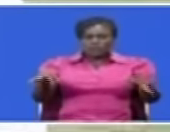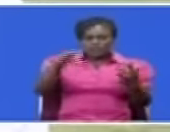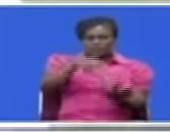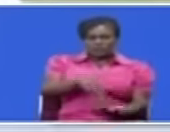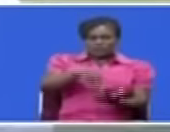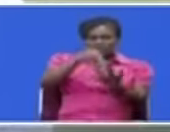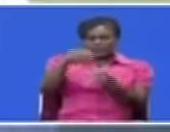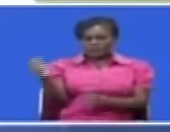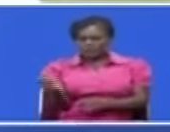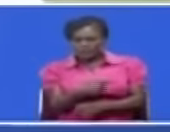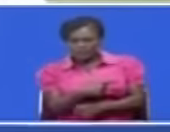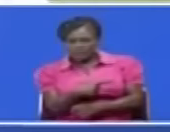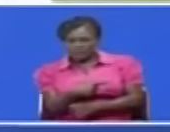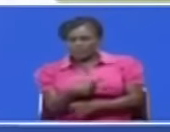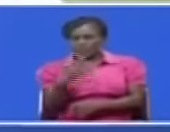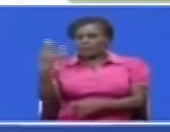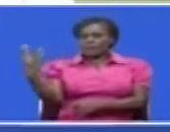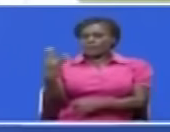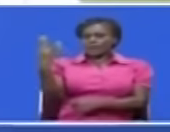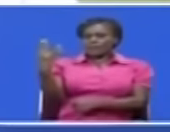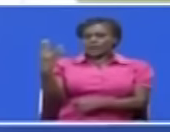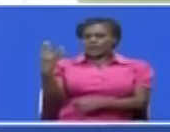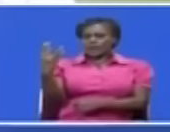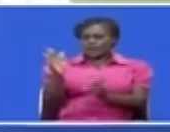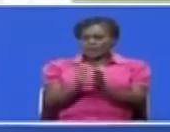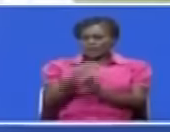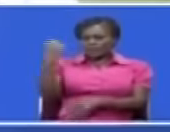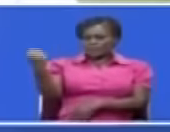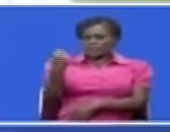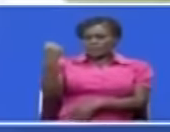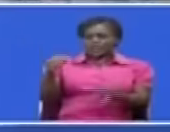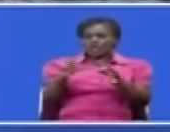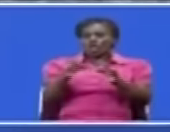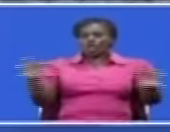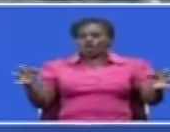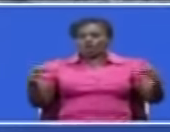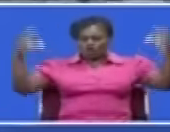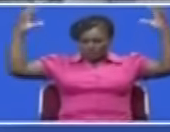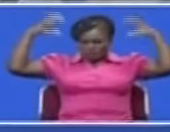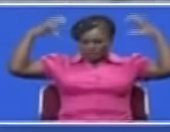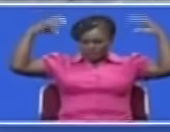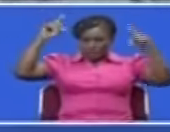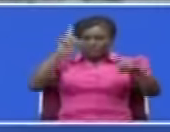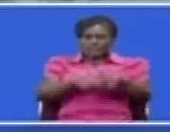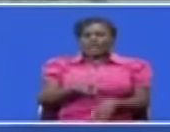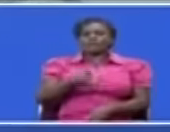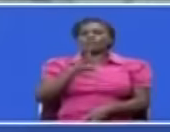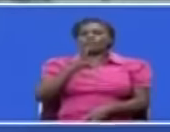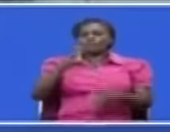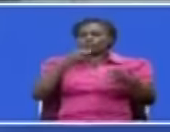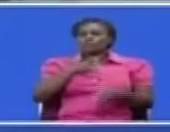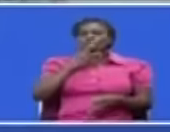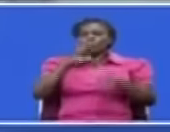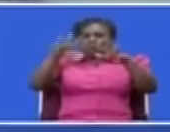especially in the months of April and May, when there is long rains. When it comes to flood management, there is